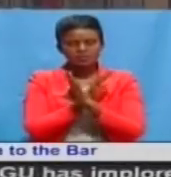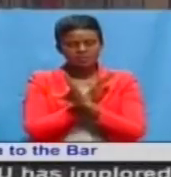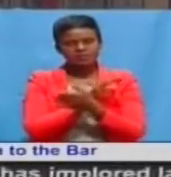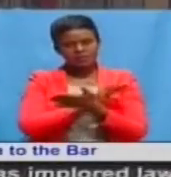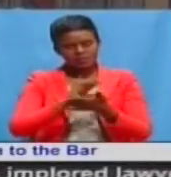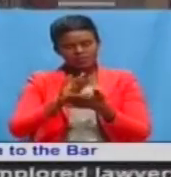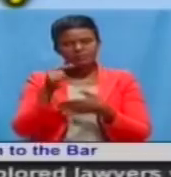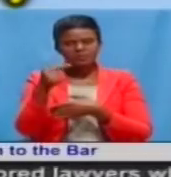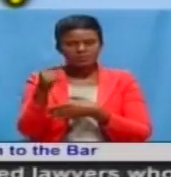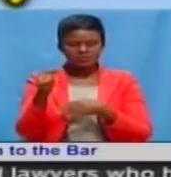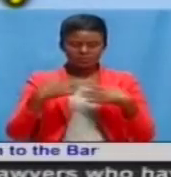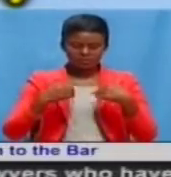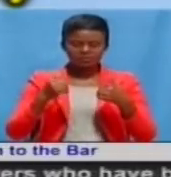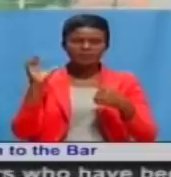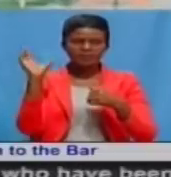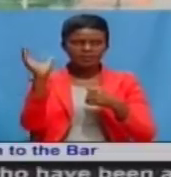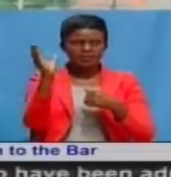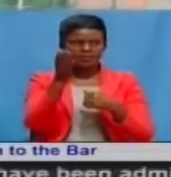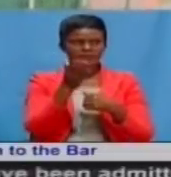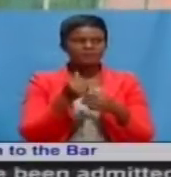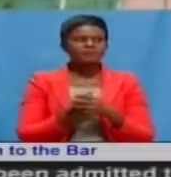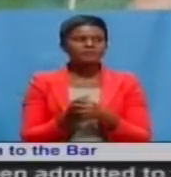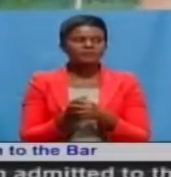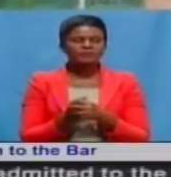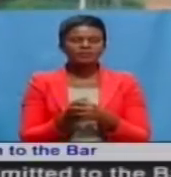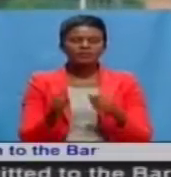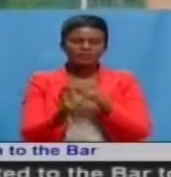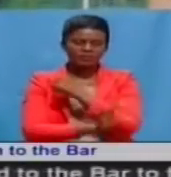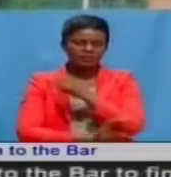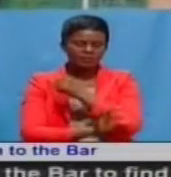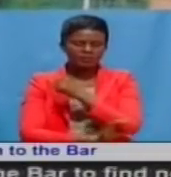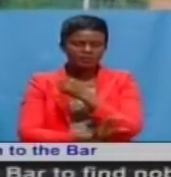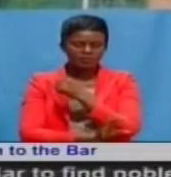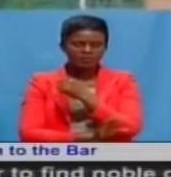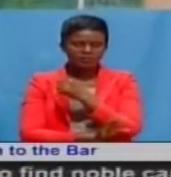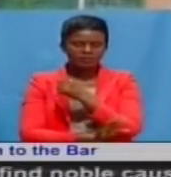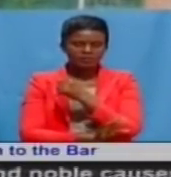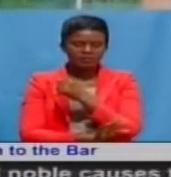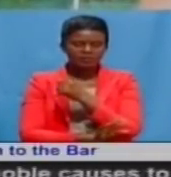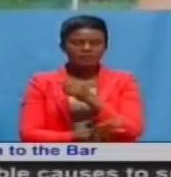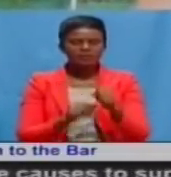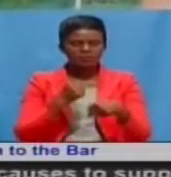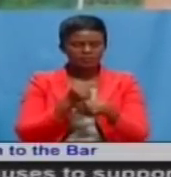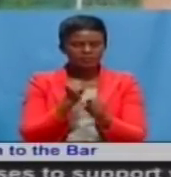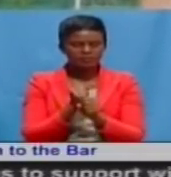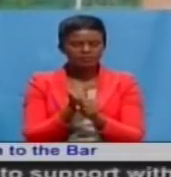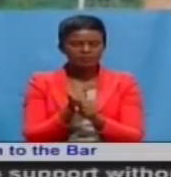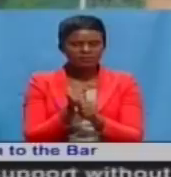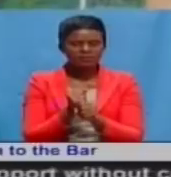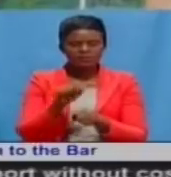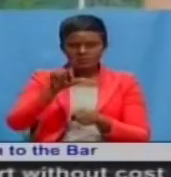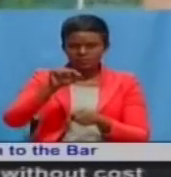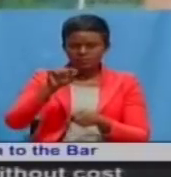and Healthy campaign. I wish to appeal to my countrymen to join me on the 28th of April this year,